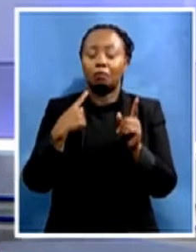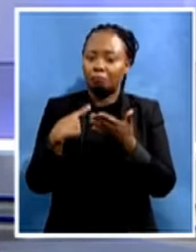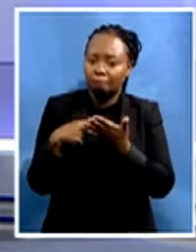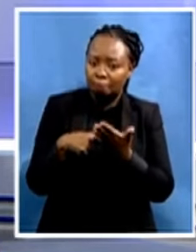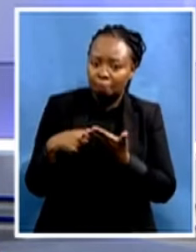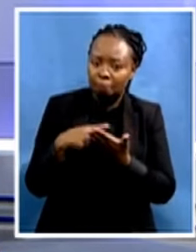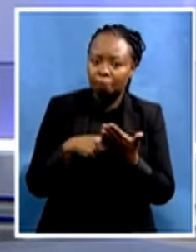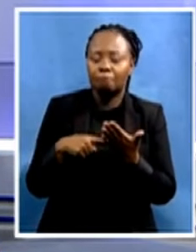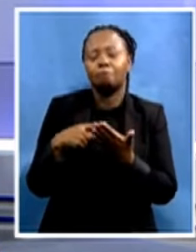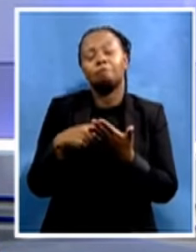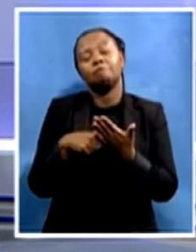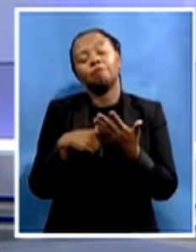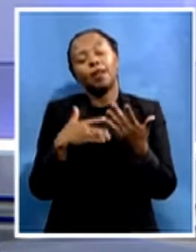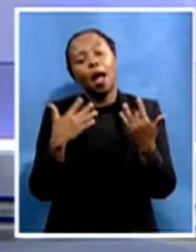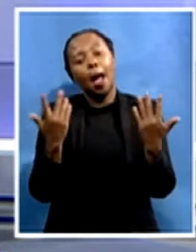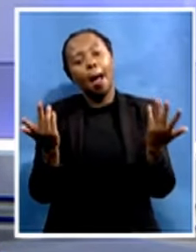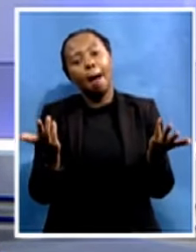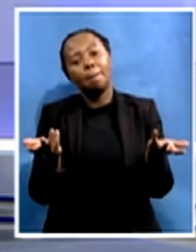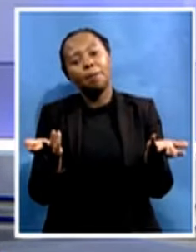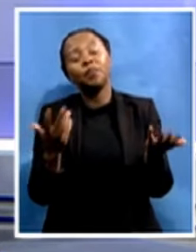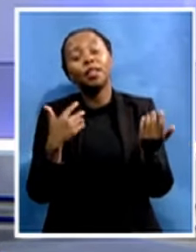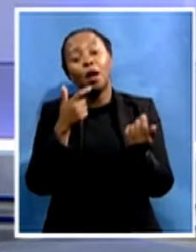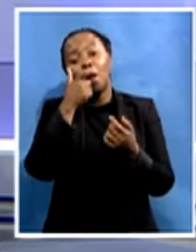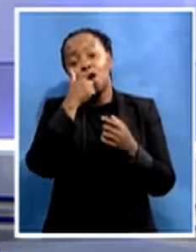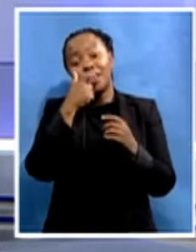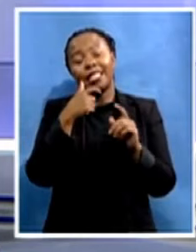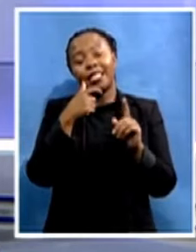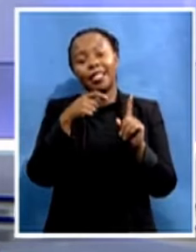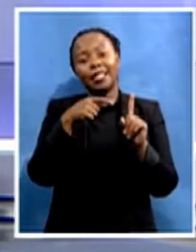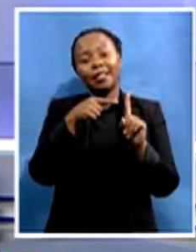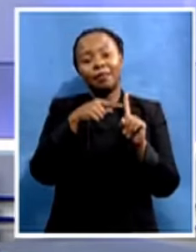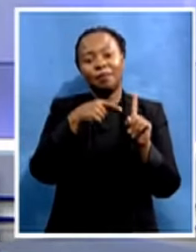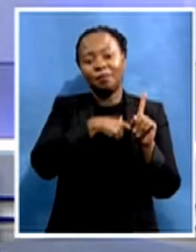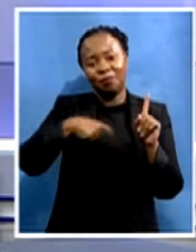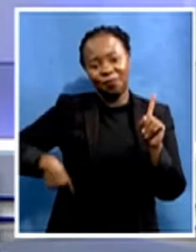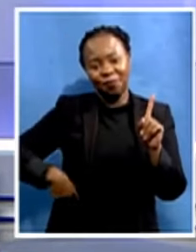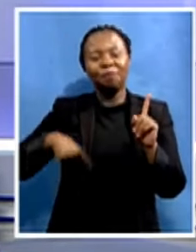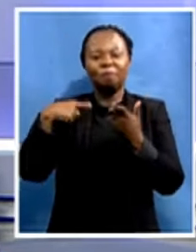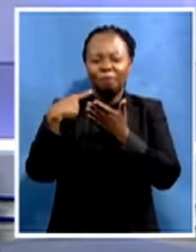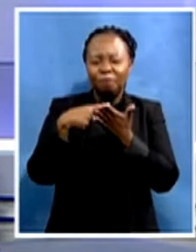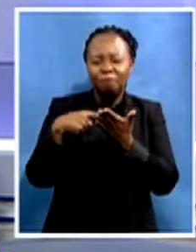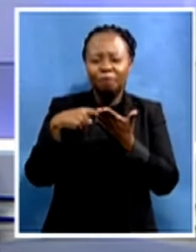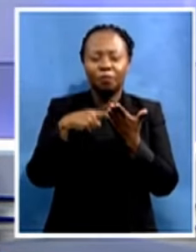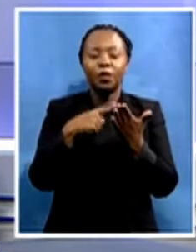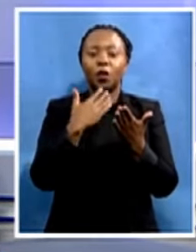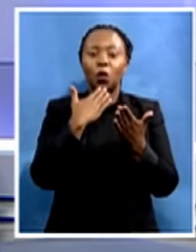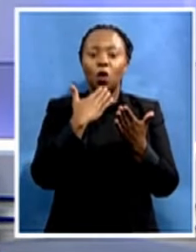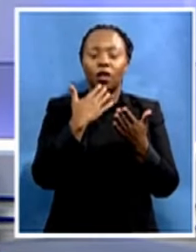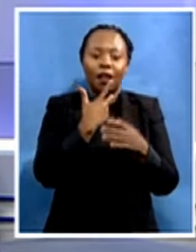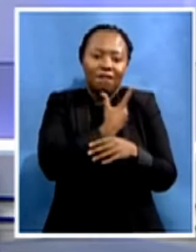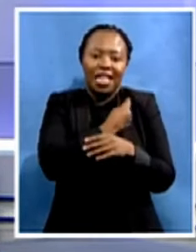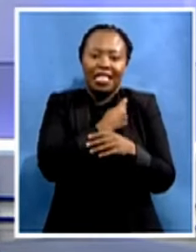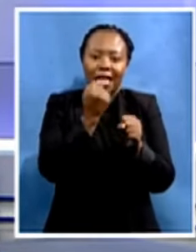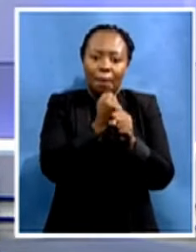The president saying they're in discussions with other vaccine manufacturers so the country is able to include different vaccines